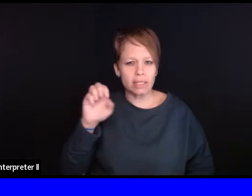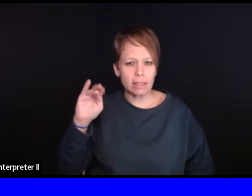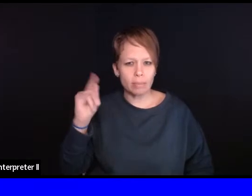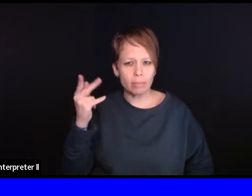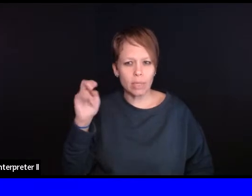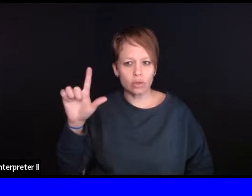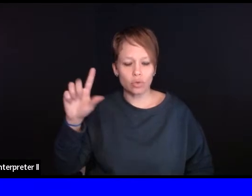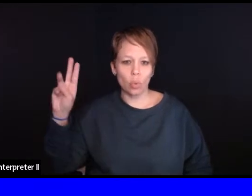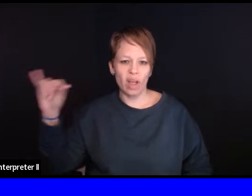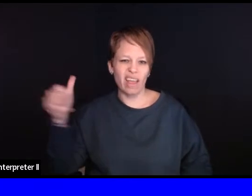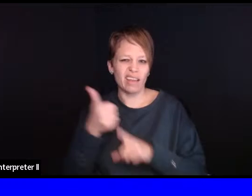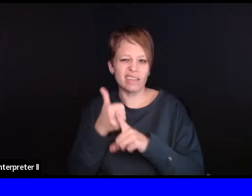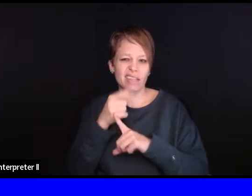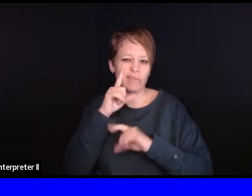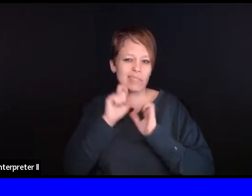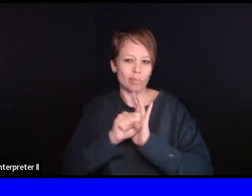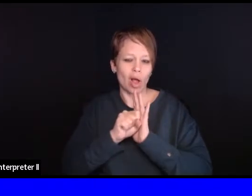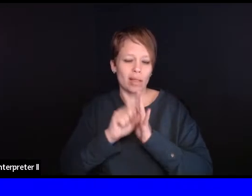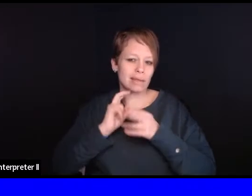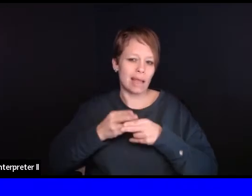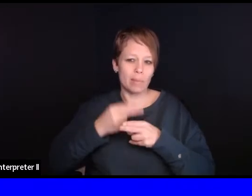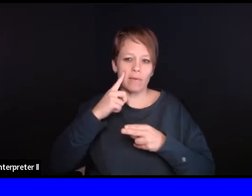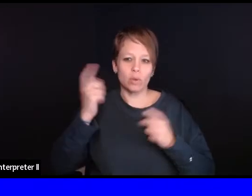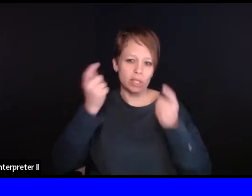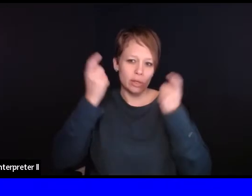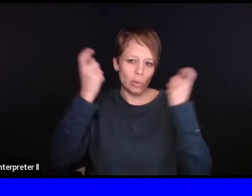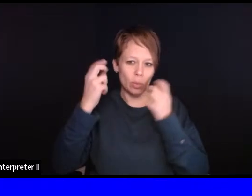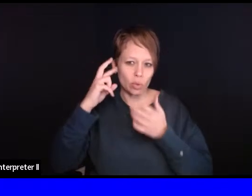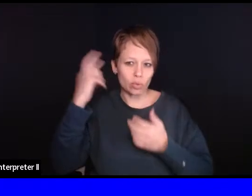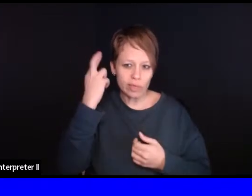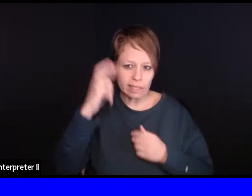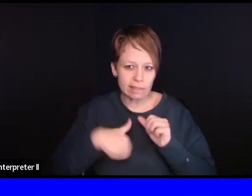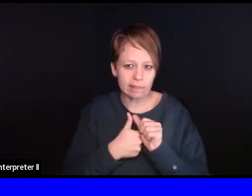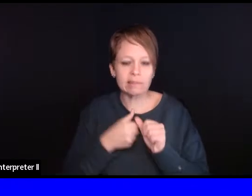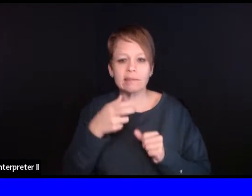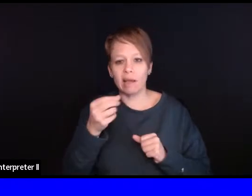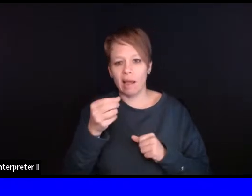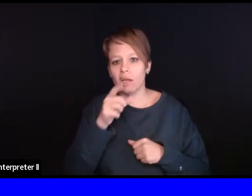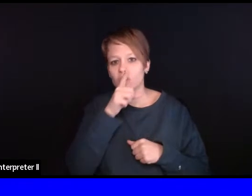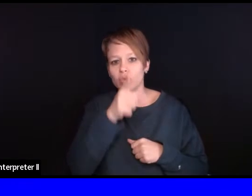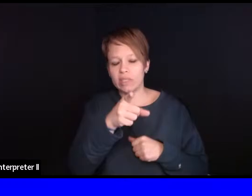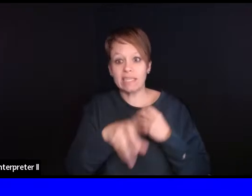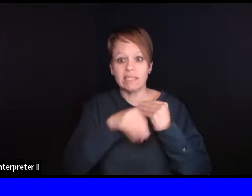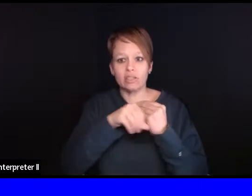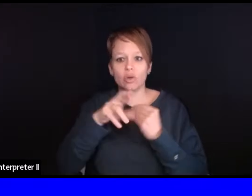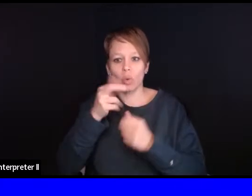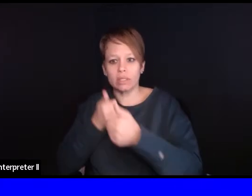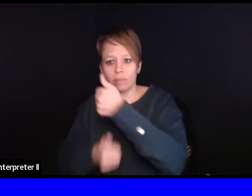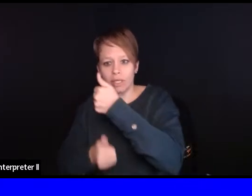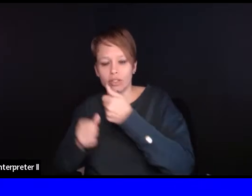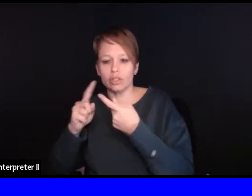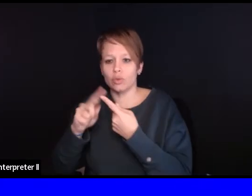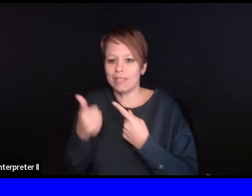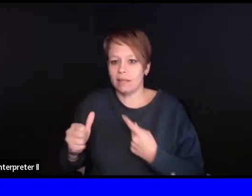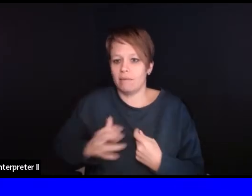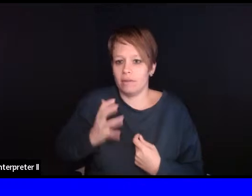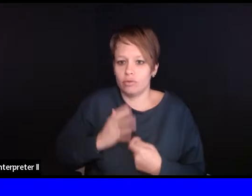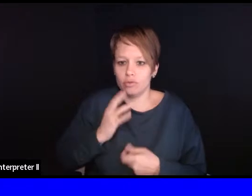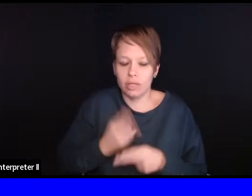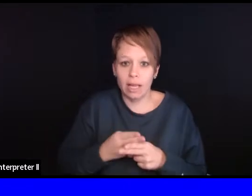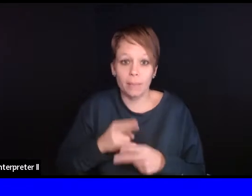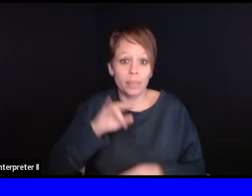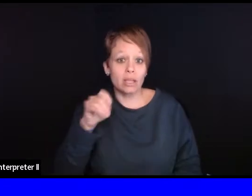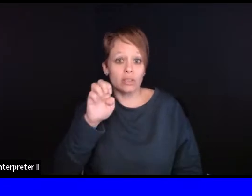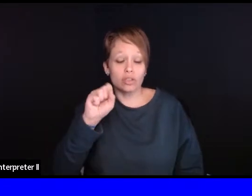symbolic naming for ceremonial purposes and is in addition to and subordinate to any name that is an official name. Jesse Mitchell was born